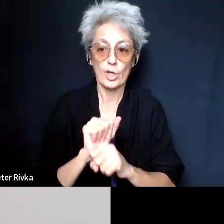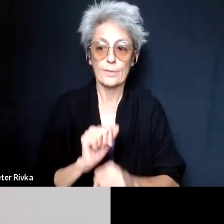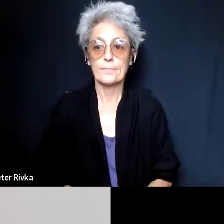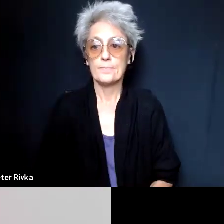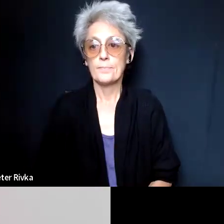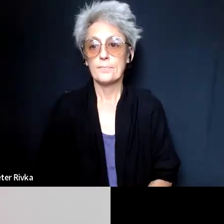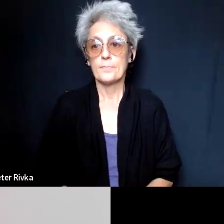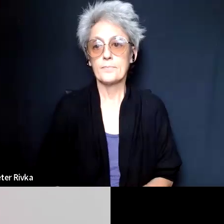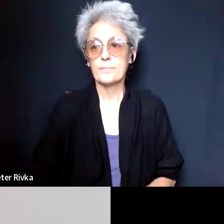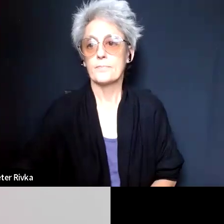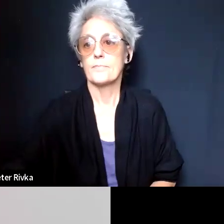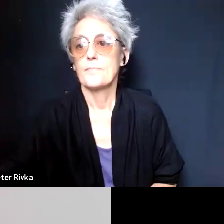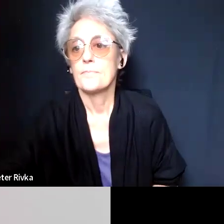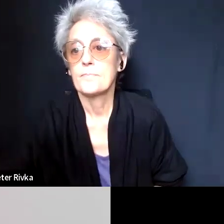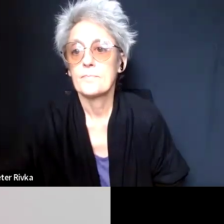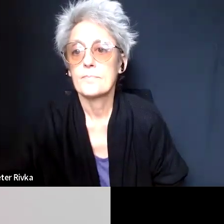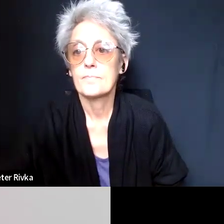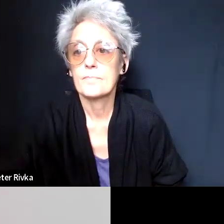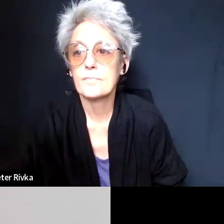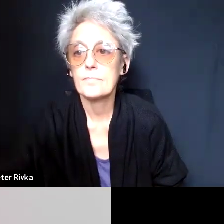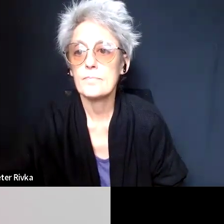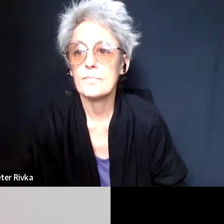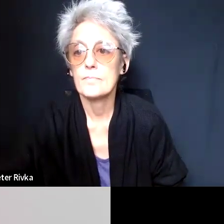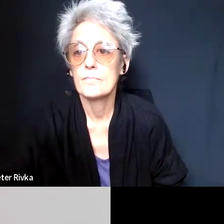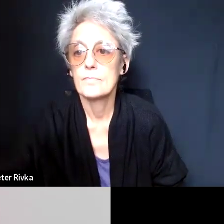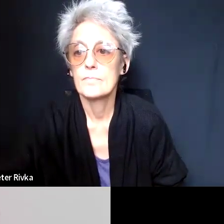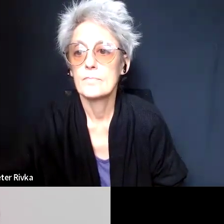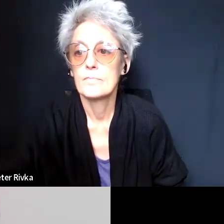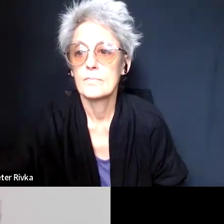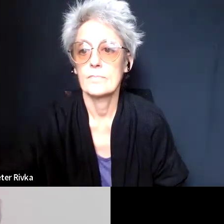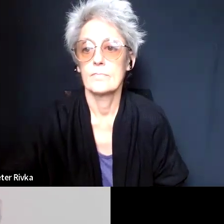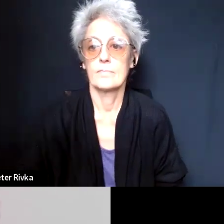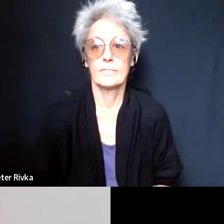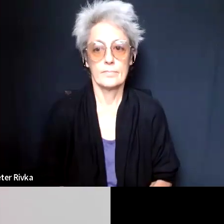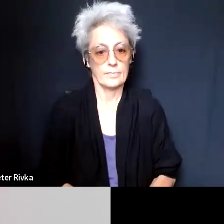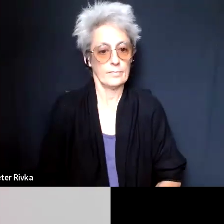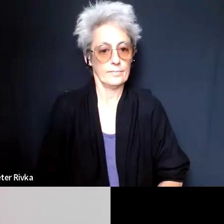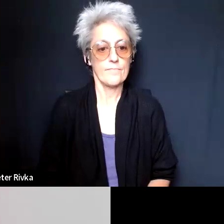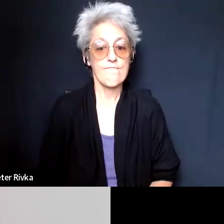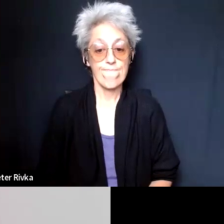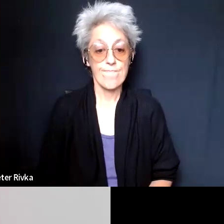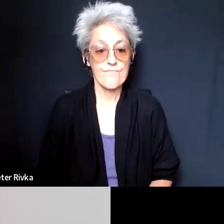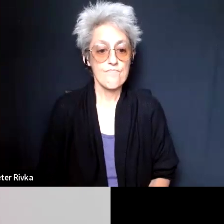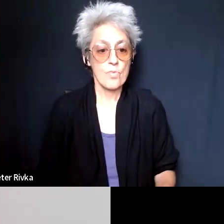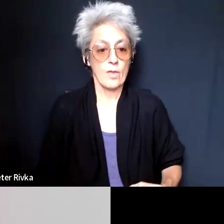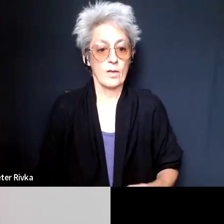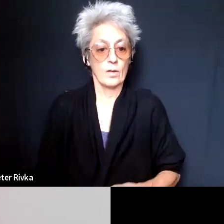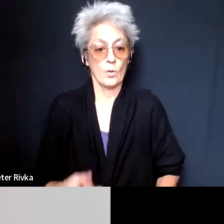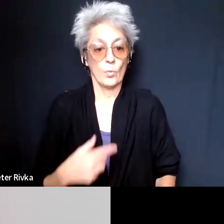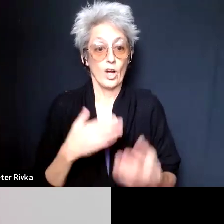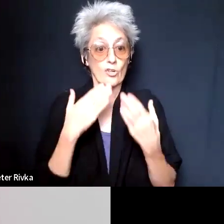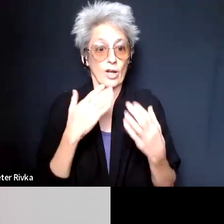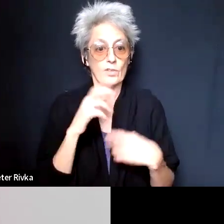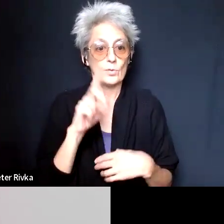Okay. And so those were our key things. And we are eternally grateful to the DD Council and to you all